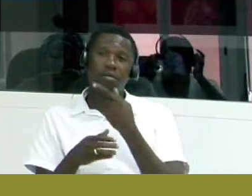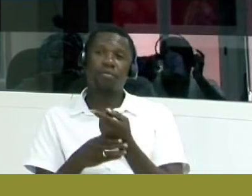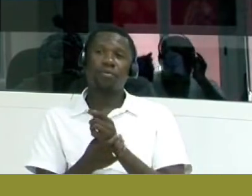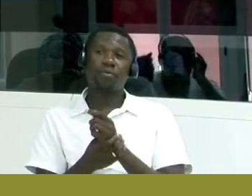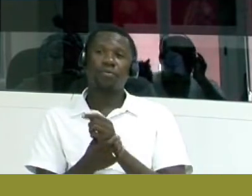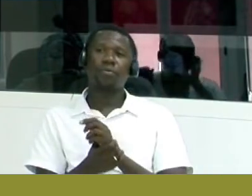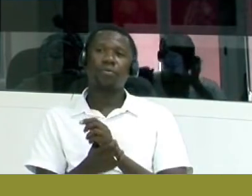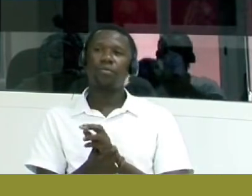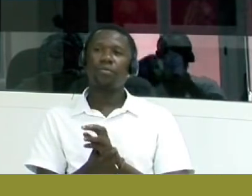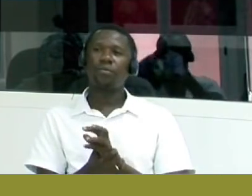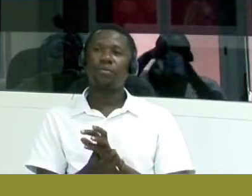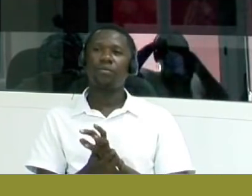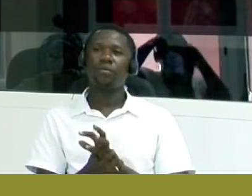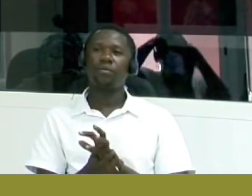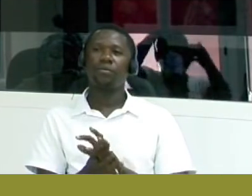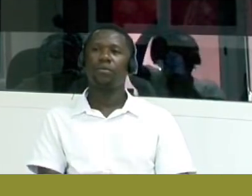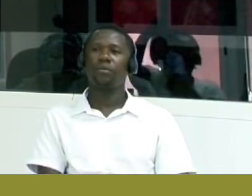that.